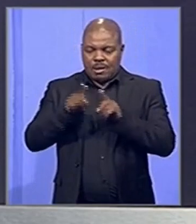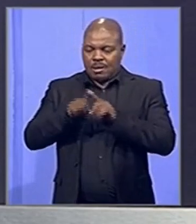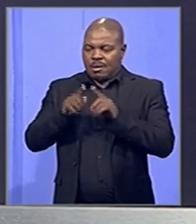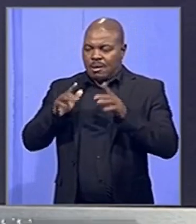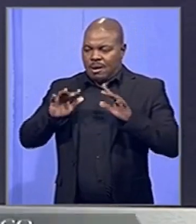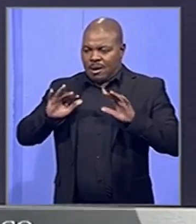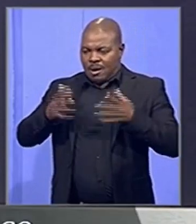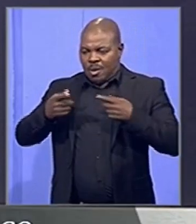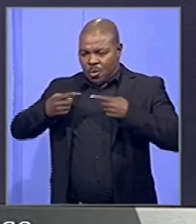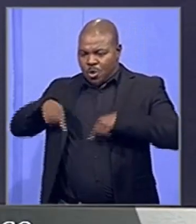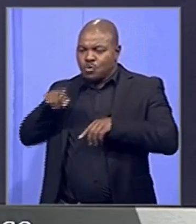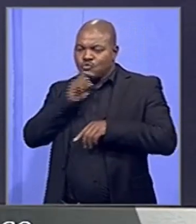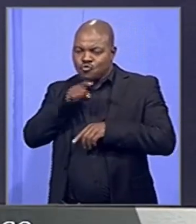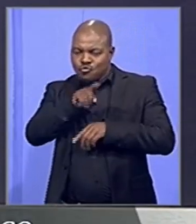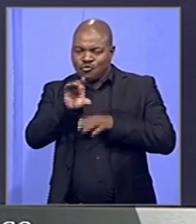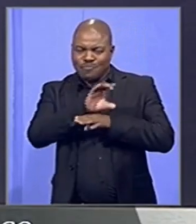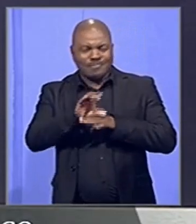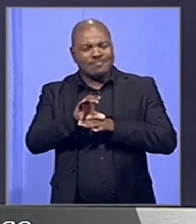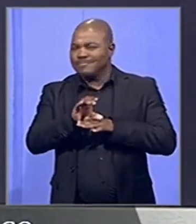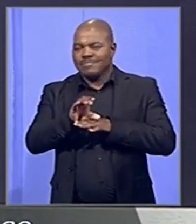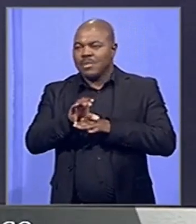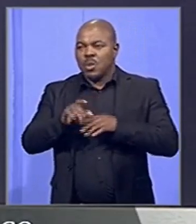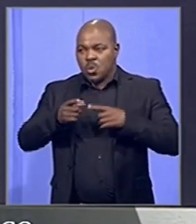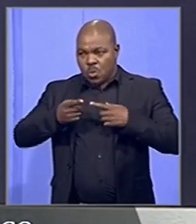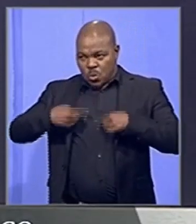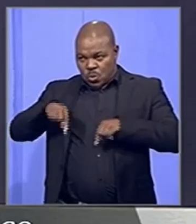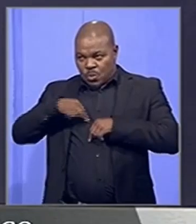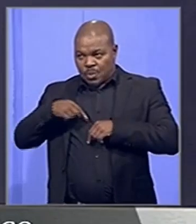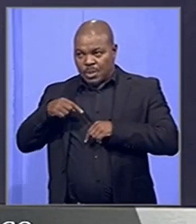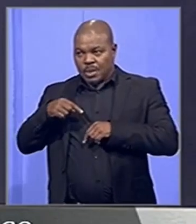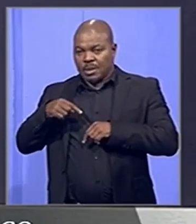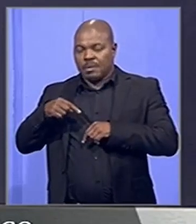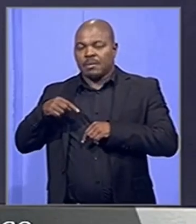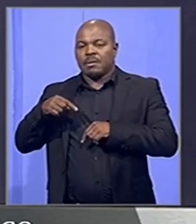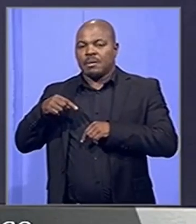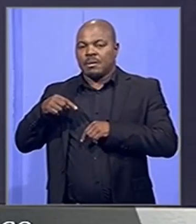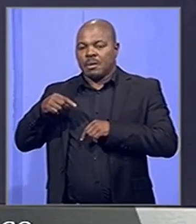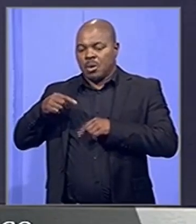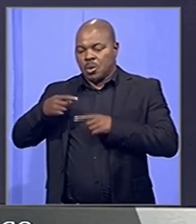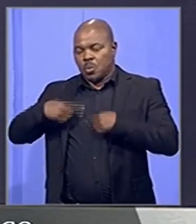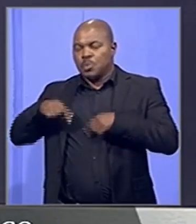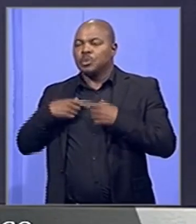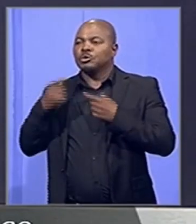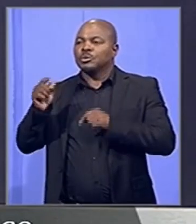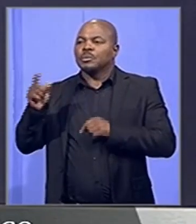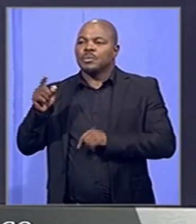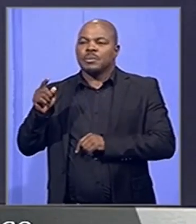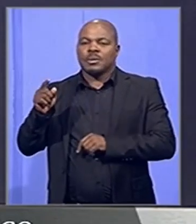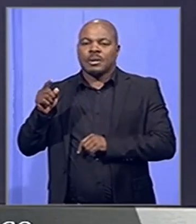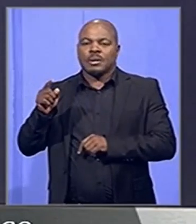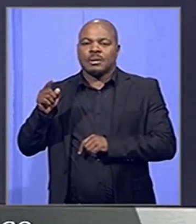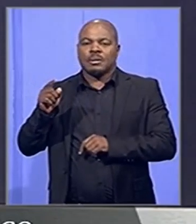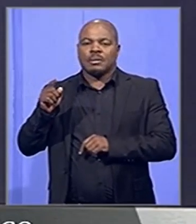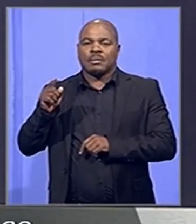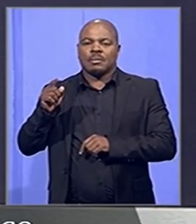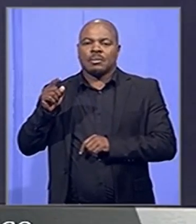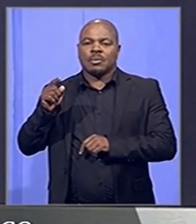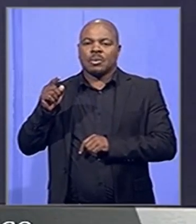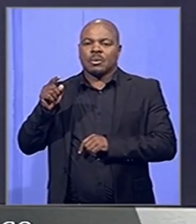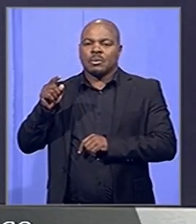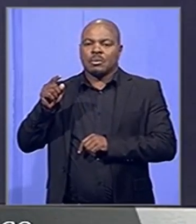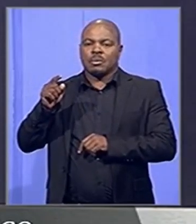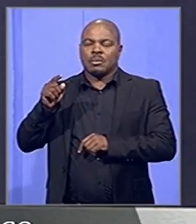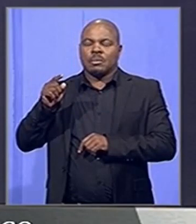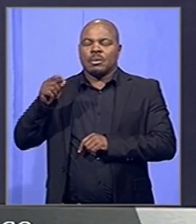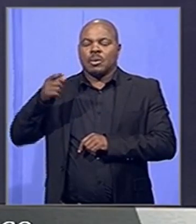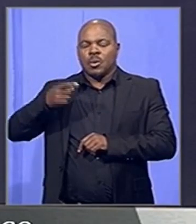sebedisang di computer ka teng. Rona ne re etsa nkare hore ne re